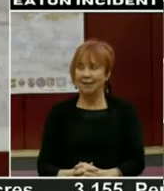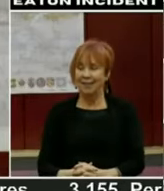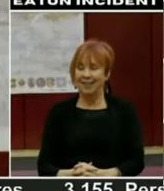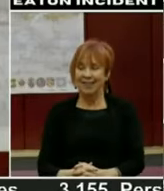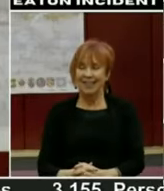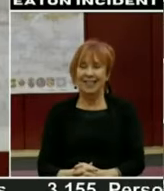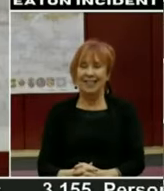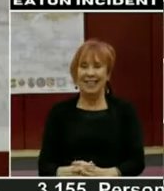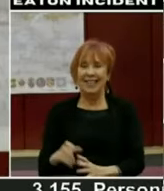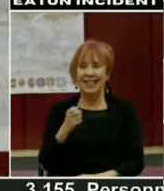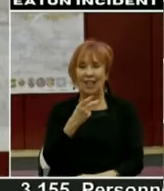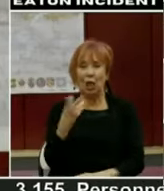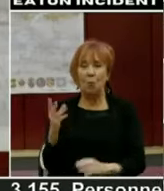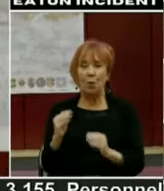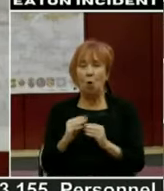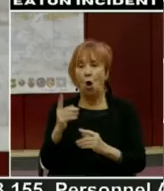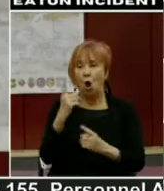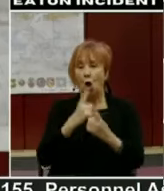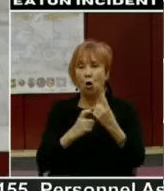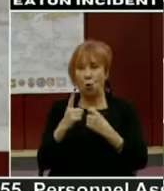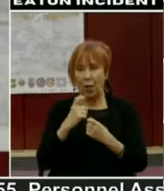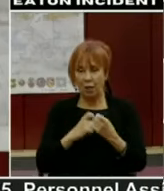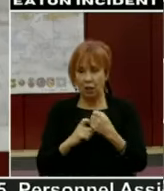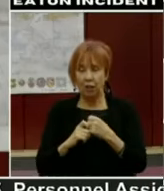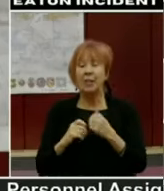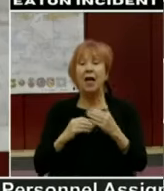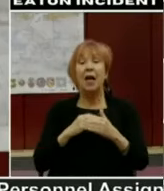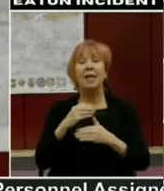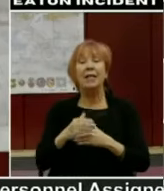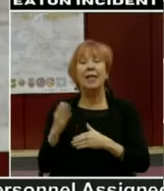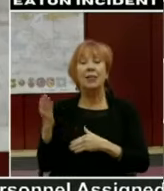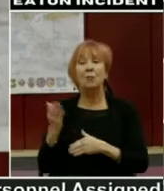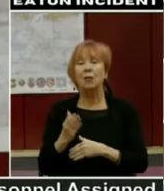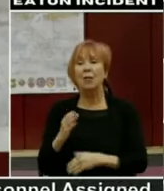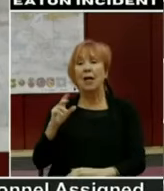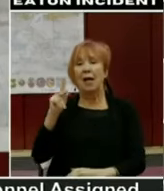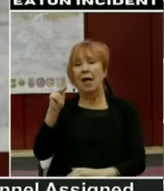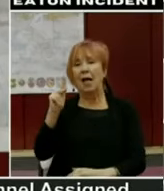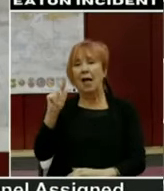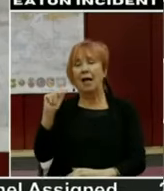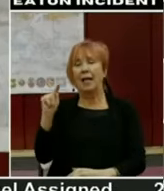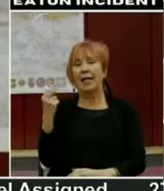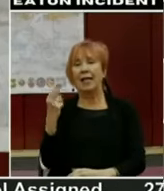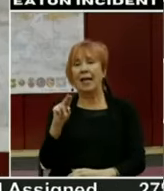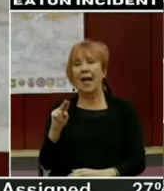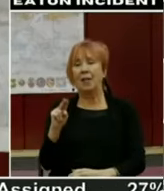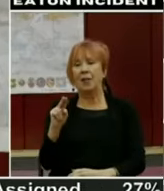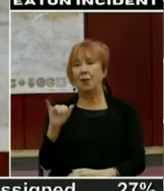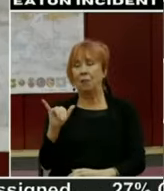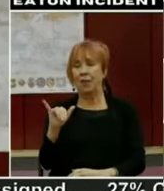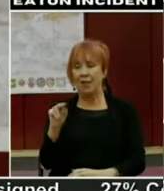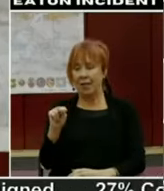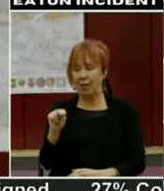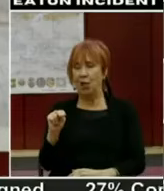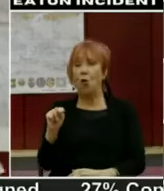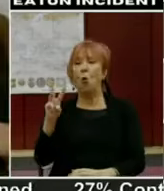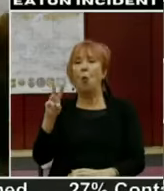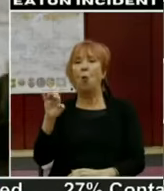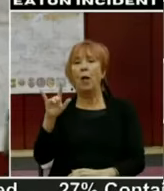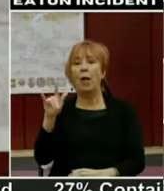We have a couple more questions that will get addressed. Next up, I'm going to bring up Captain Williams, who has a few questions that he'd like to address.